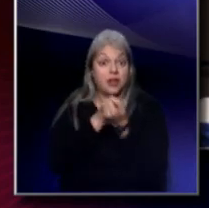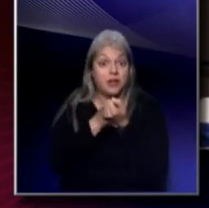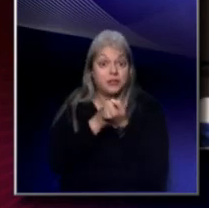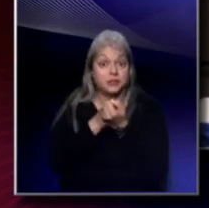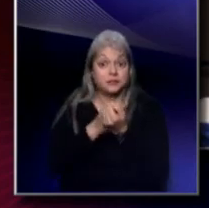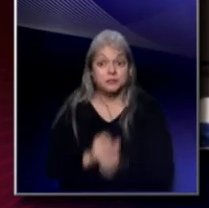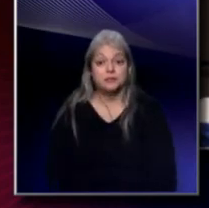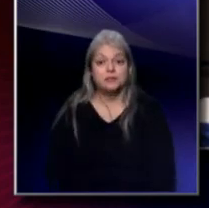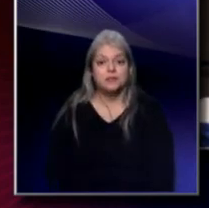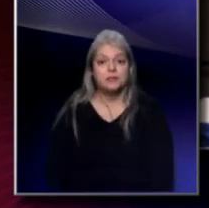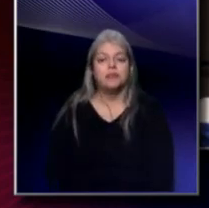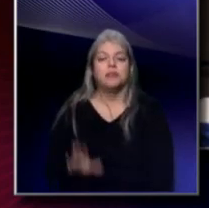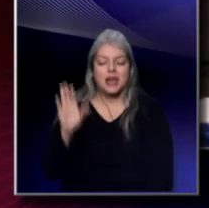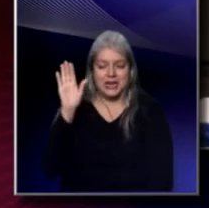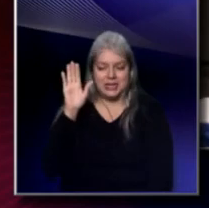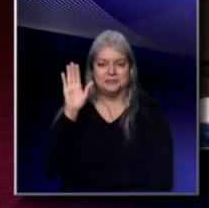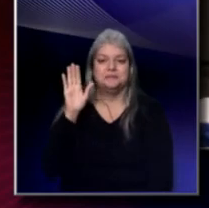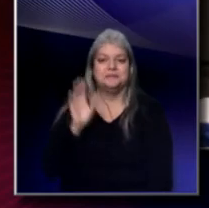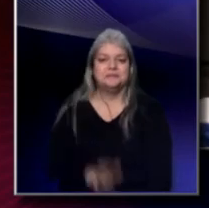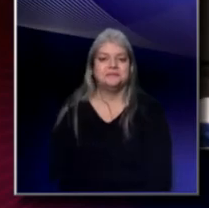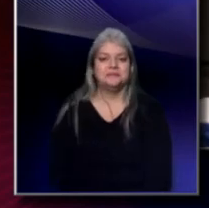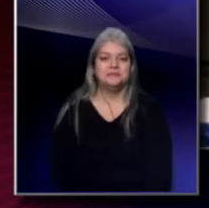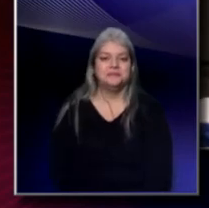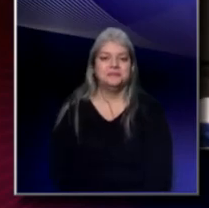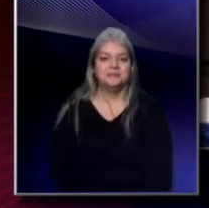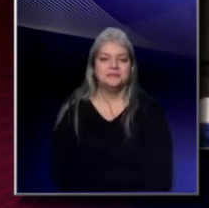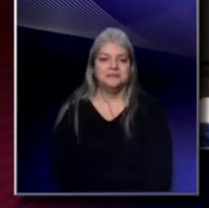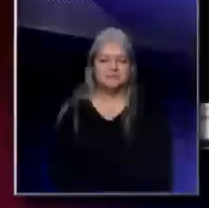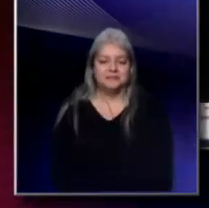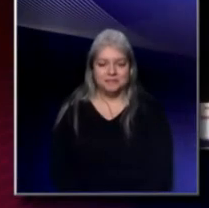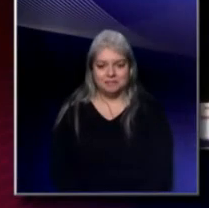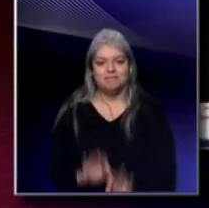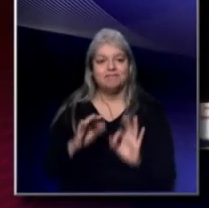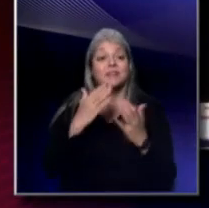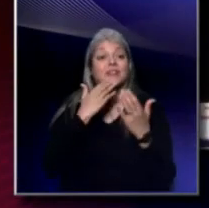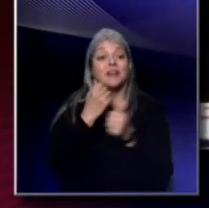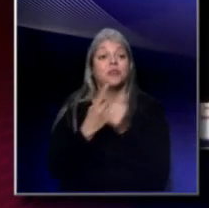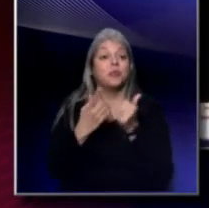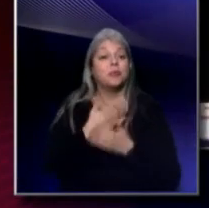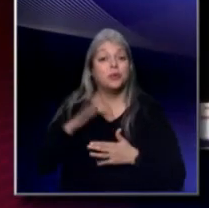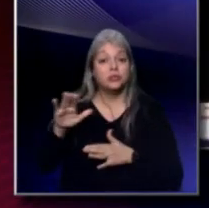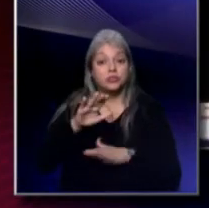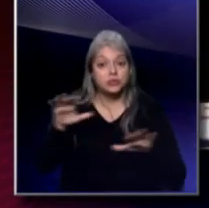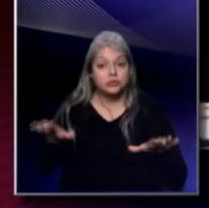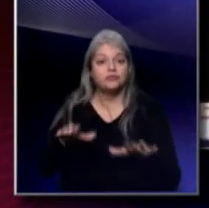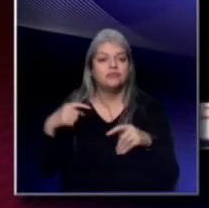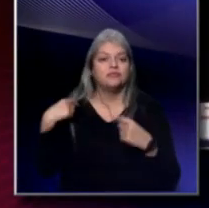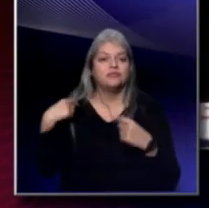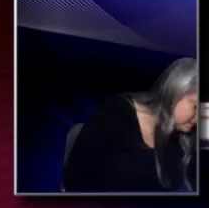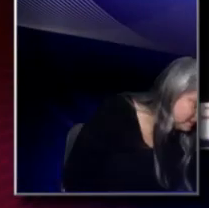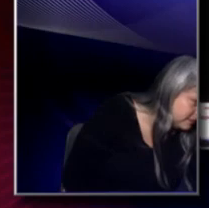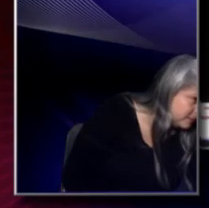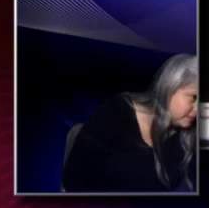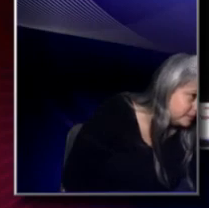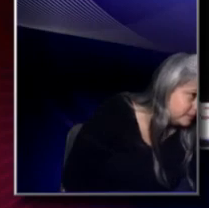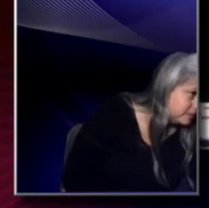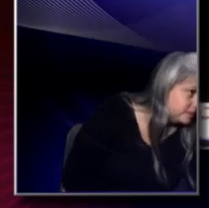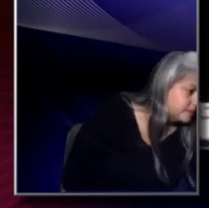Aye. Aye. Aye. Thank you, everybody. I appreciate your efforts, and have a great evening.